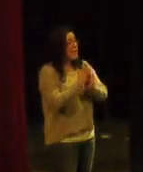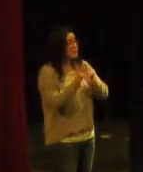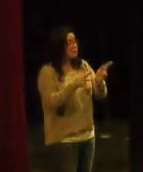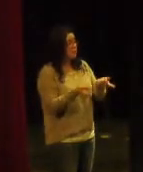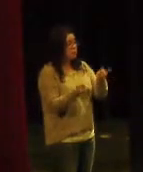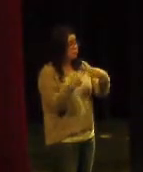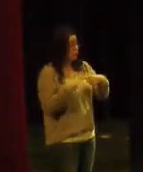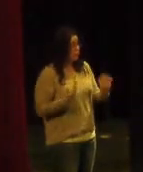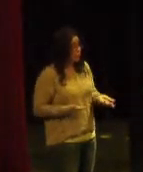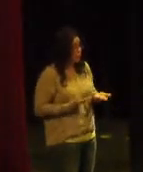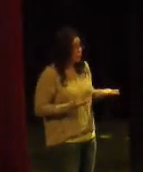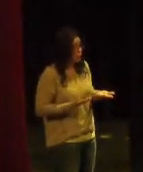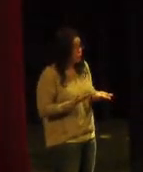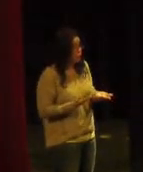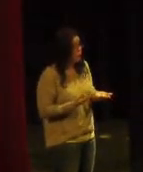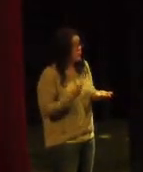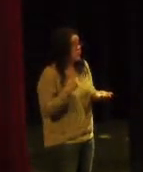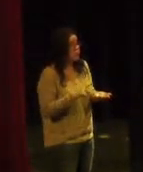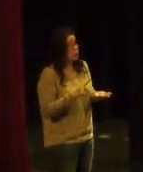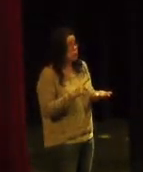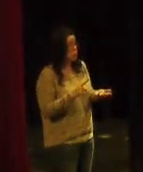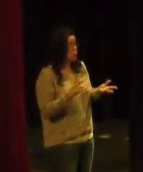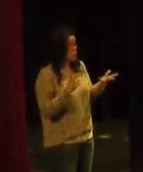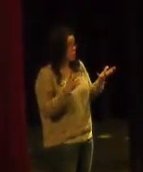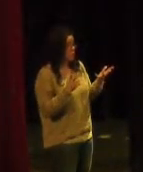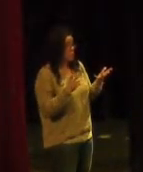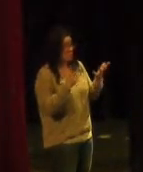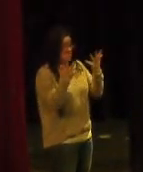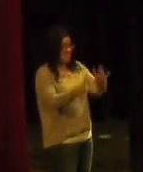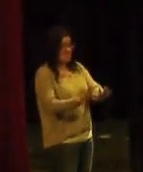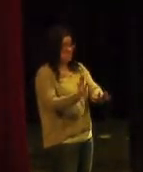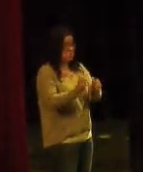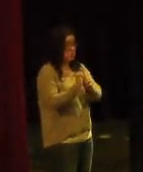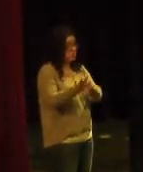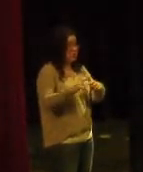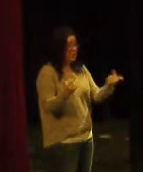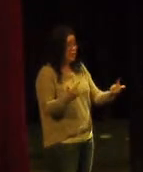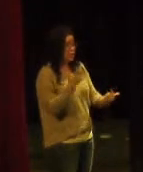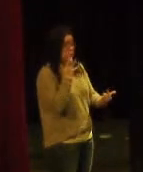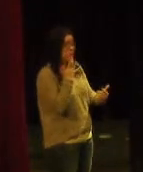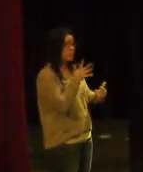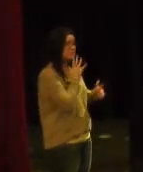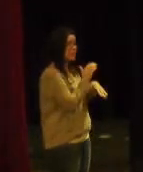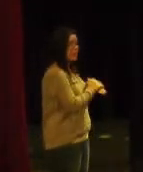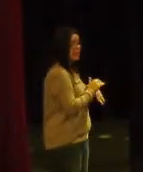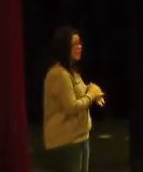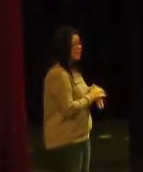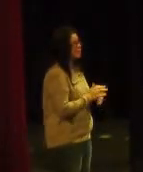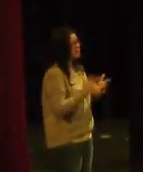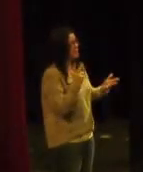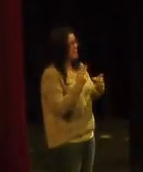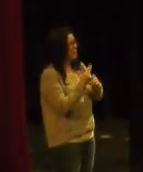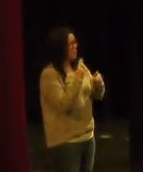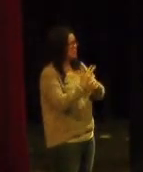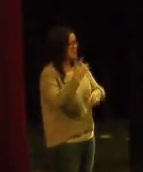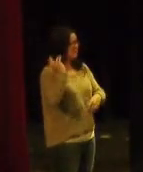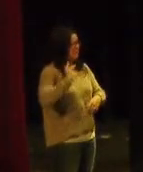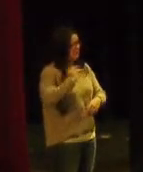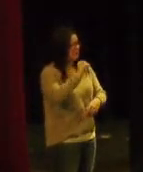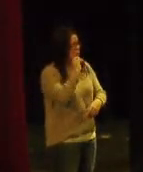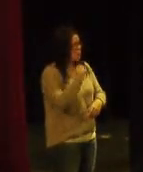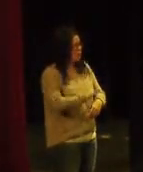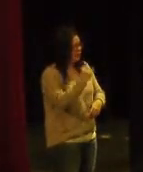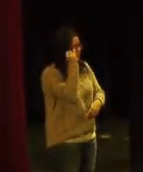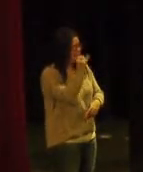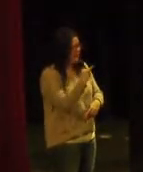here and drop their language and speak English, we're sort of holding to an old, maybe even imperial, idea of immigration that